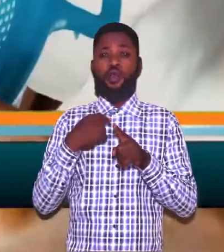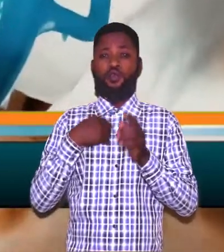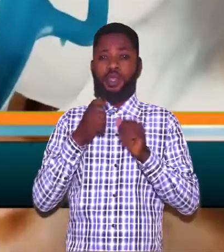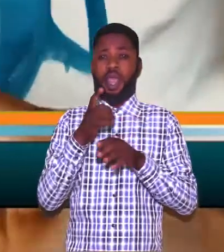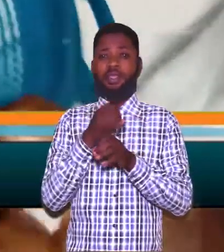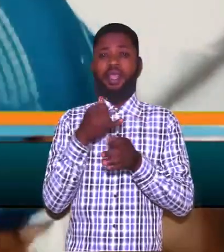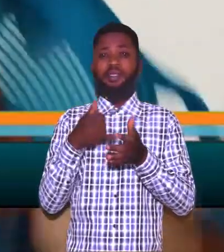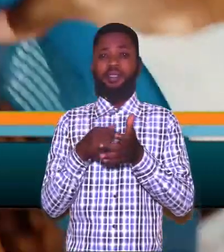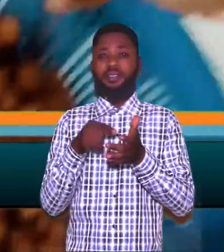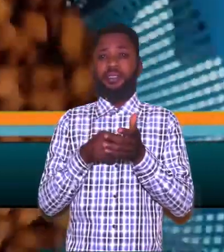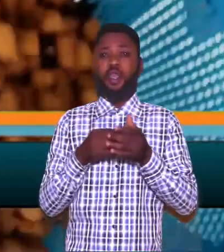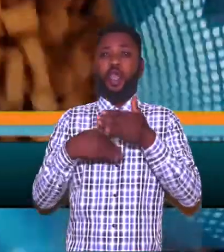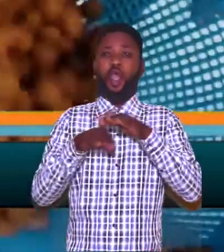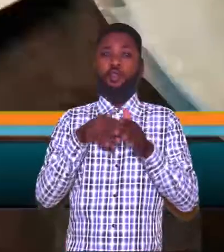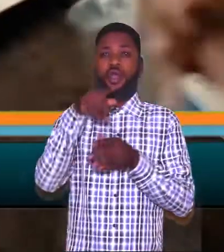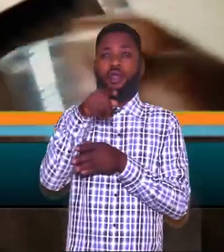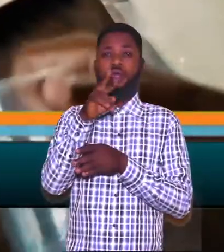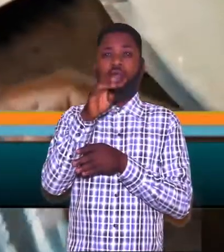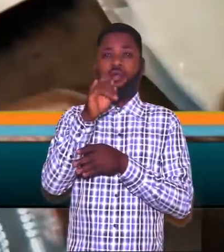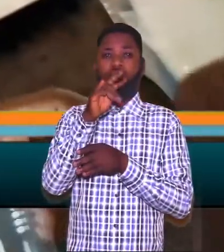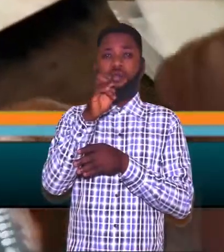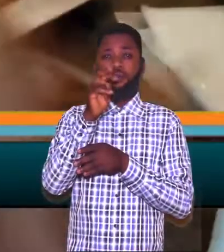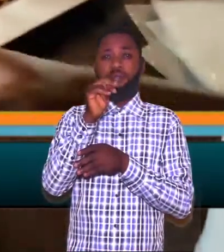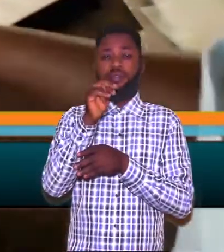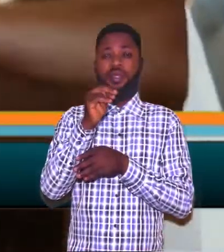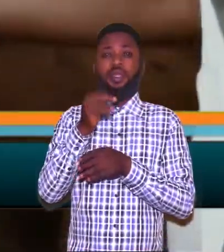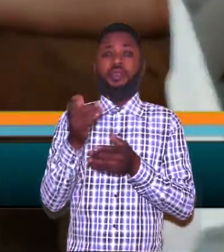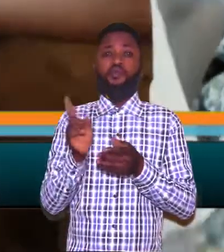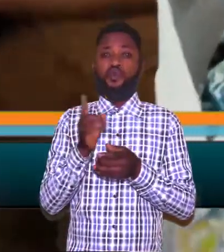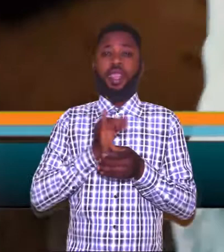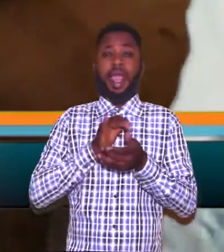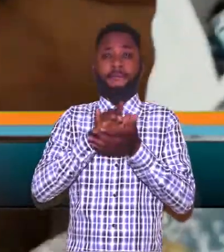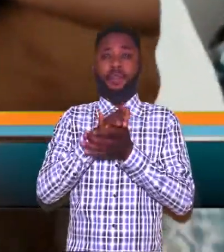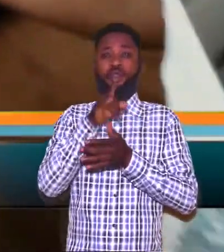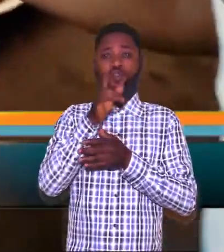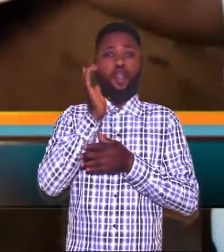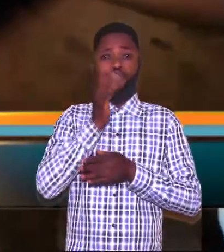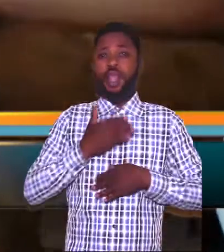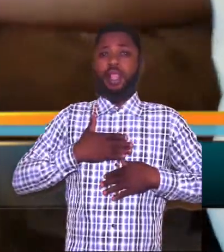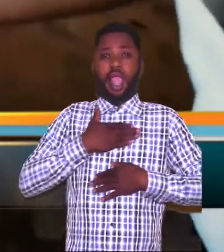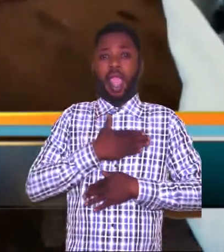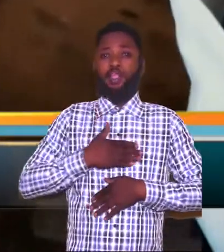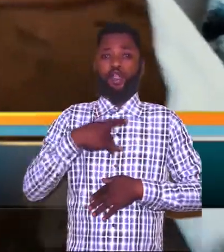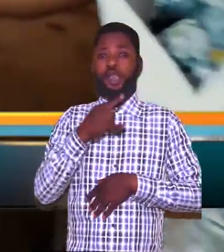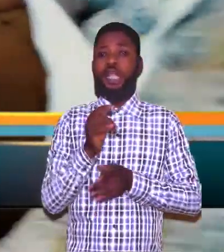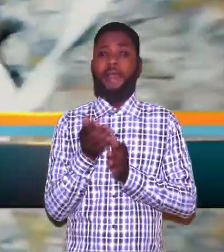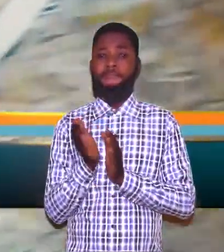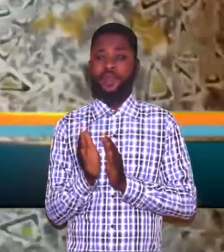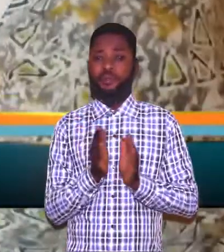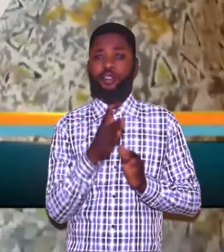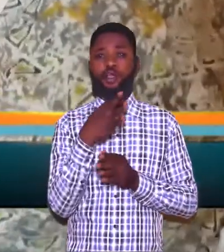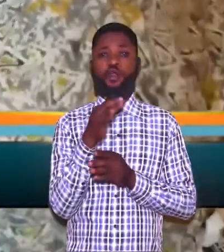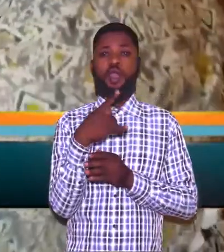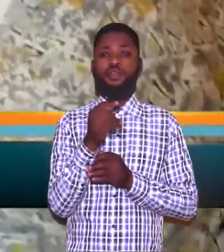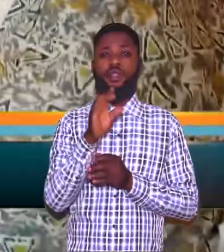this under protein. Viewers, I believe you enjoyed the preparation